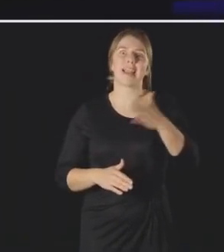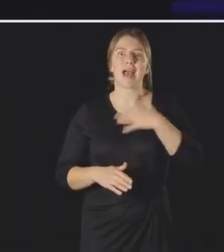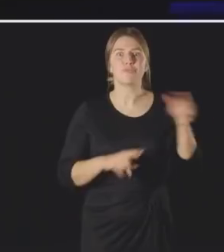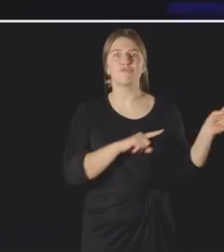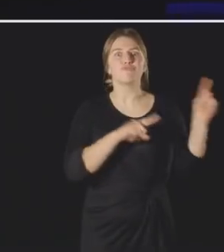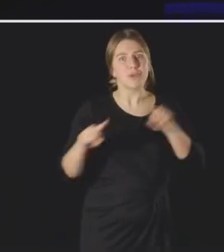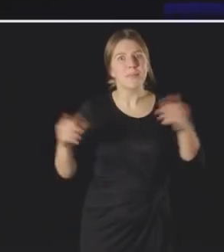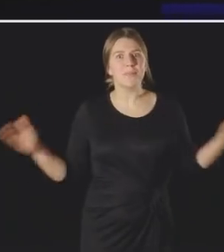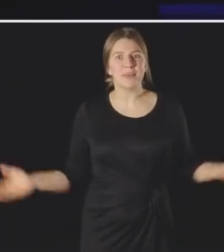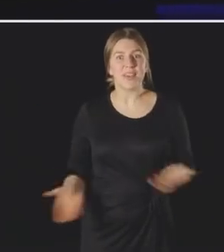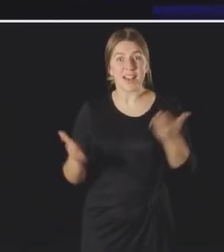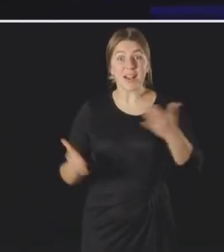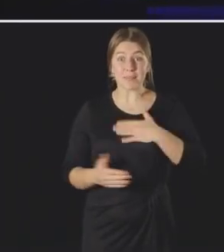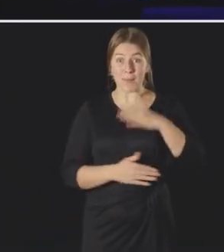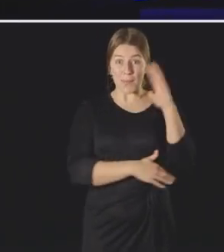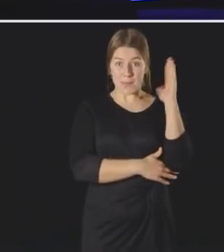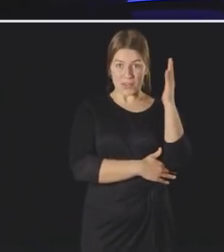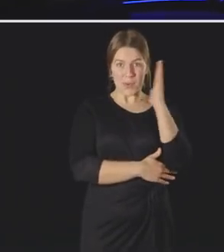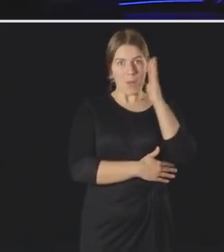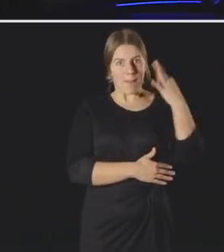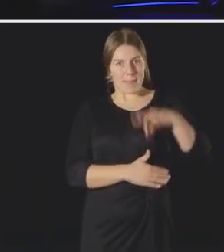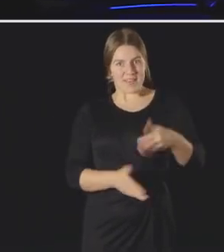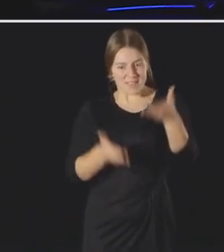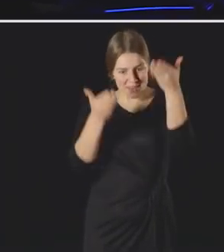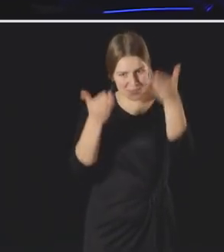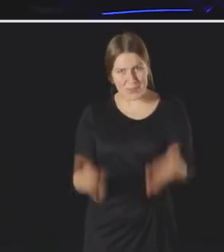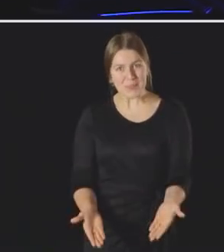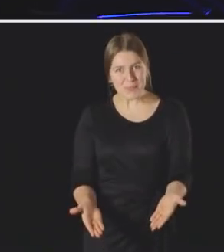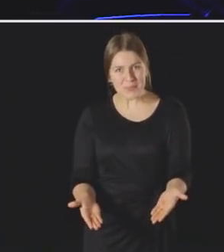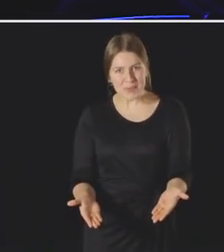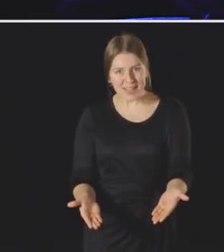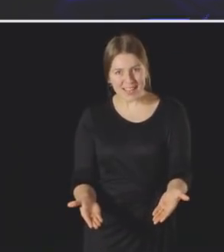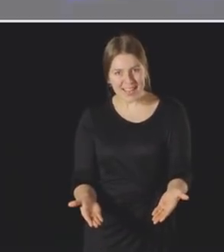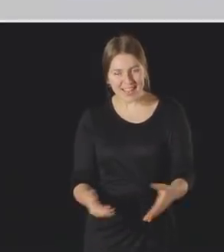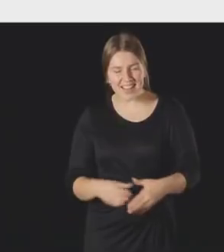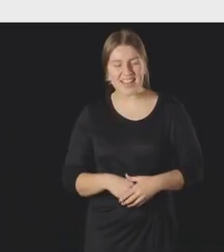Great, glad you're here, because this TED Talk applies to you.